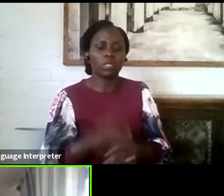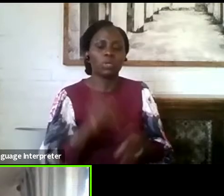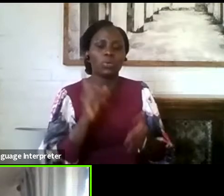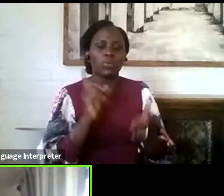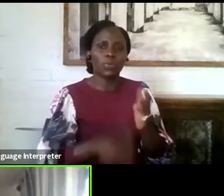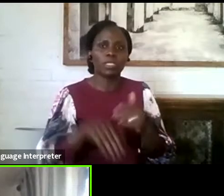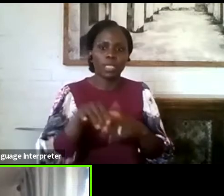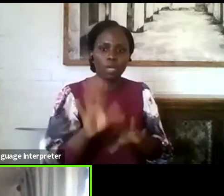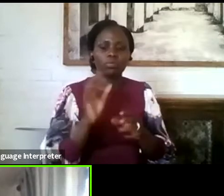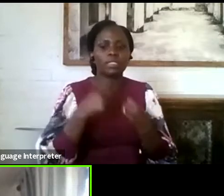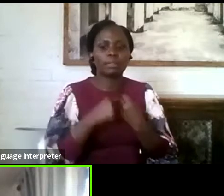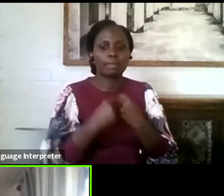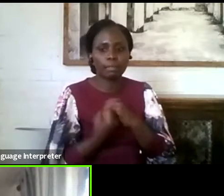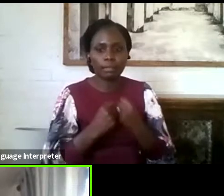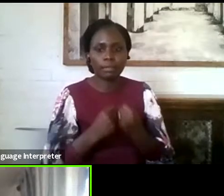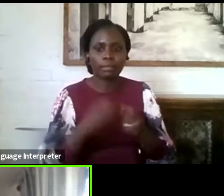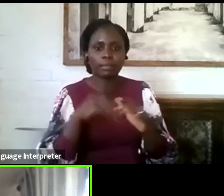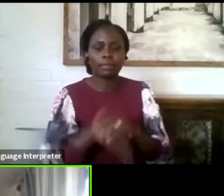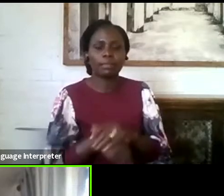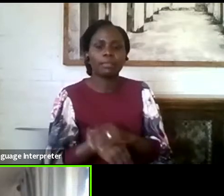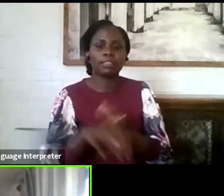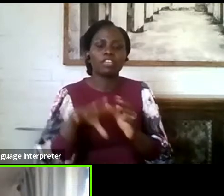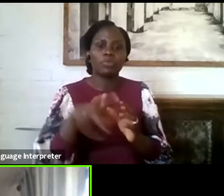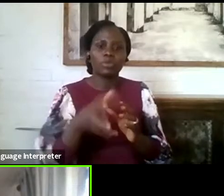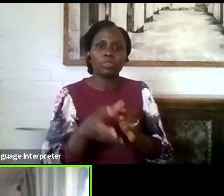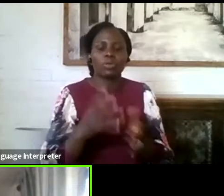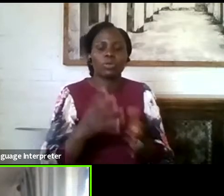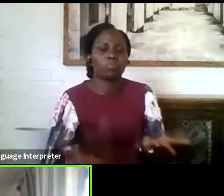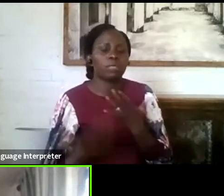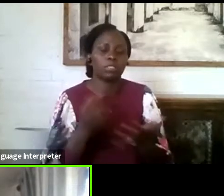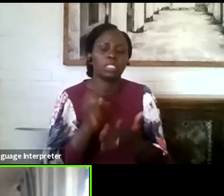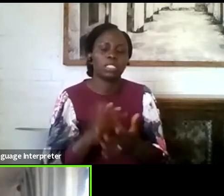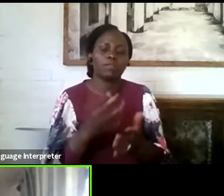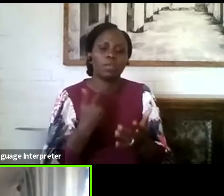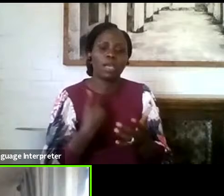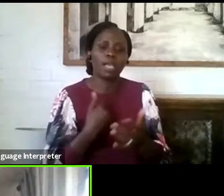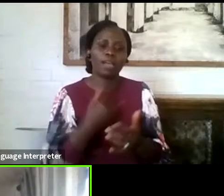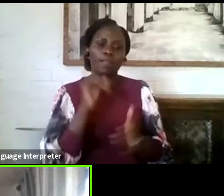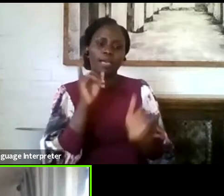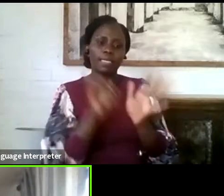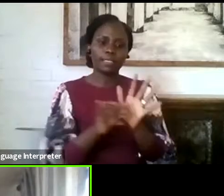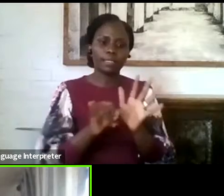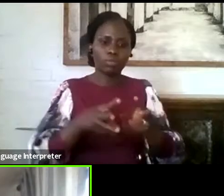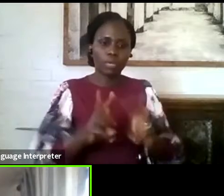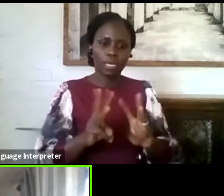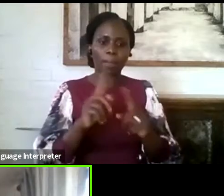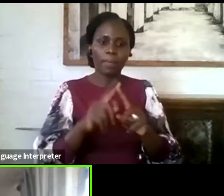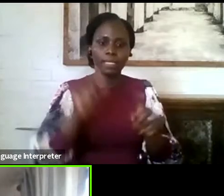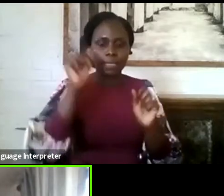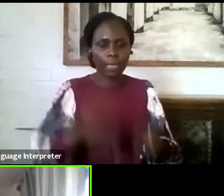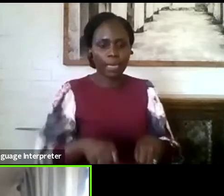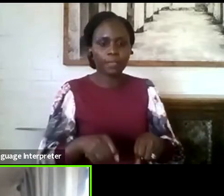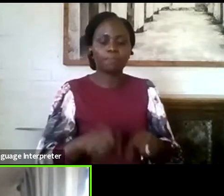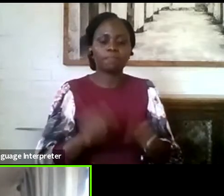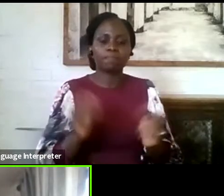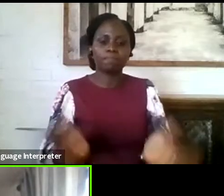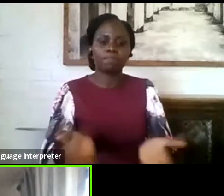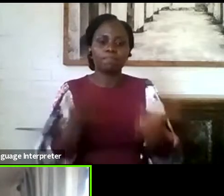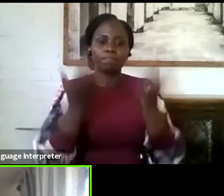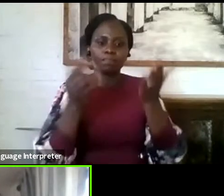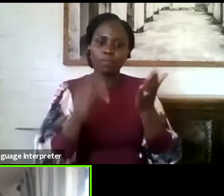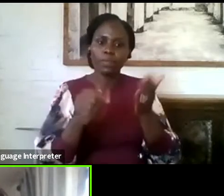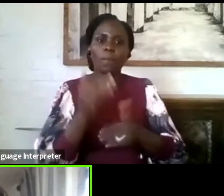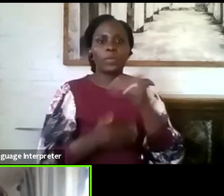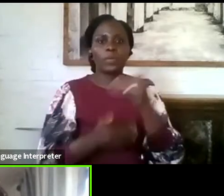within those regions, and let the Identity Management Commission know so that they can improve on that process, while of